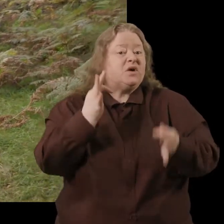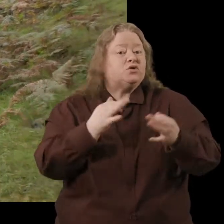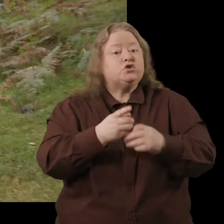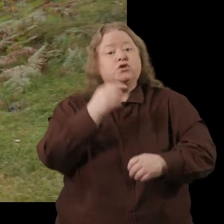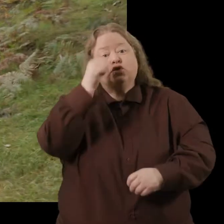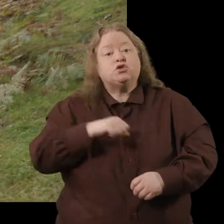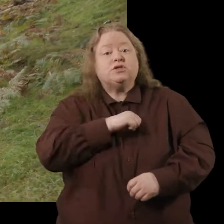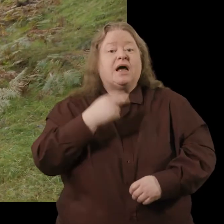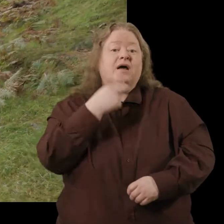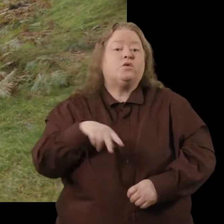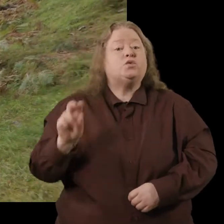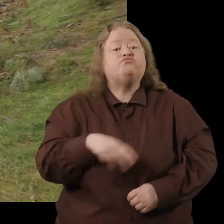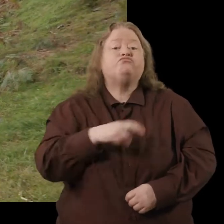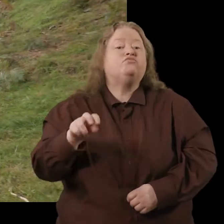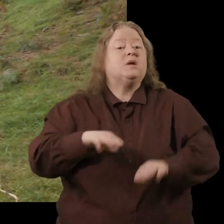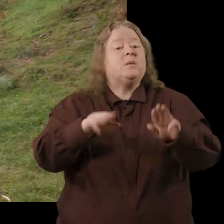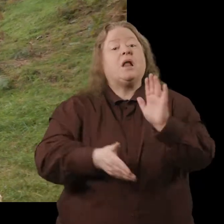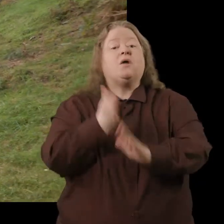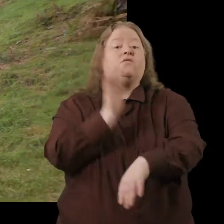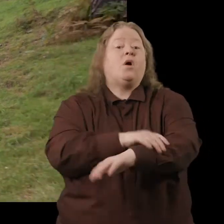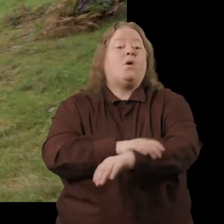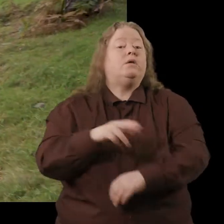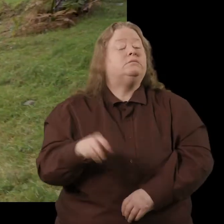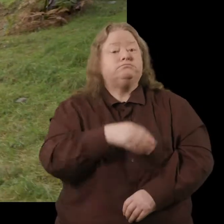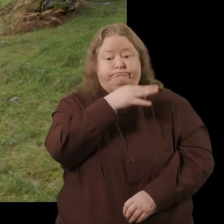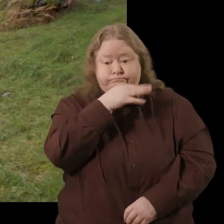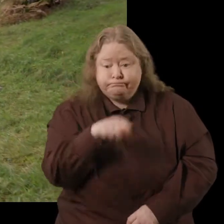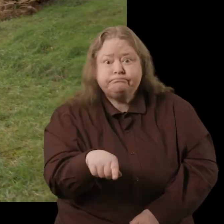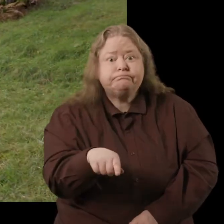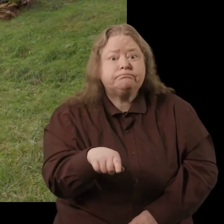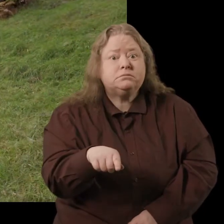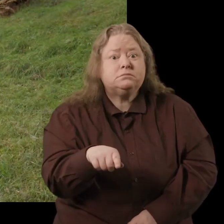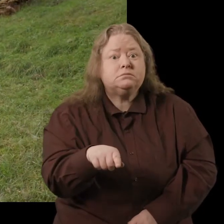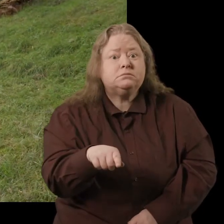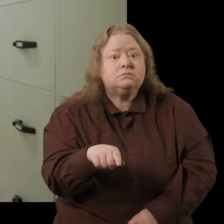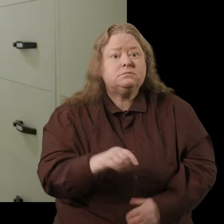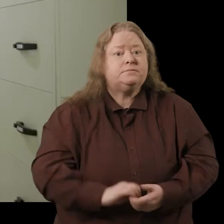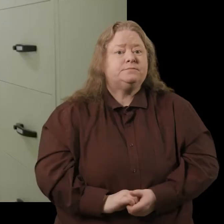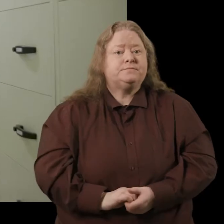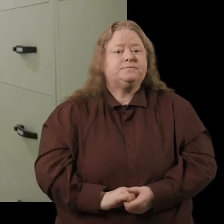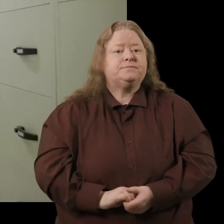Sunday afternoon strolls, people out for a walk, and completely by accident.